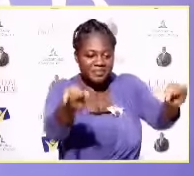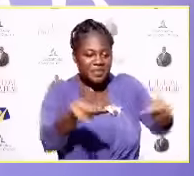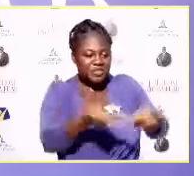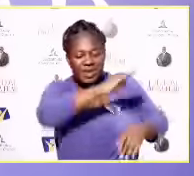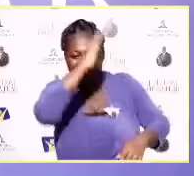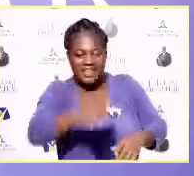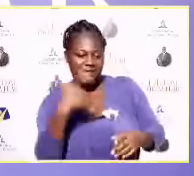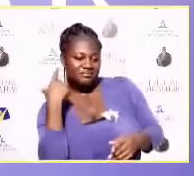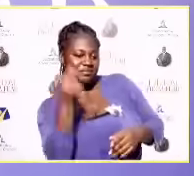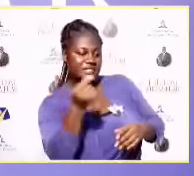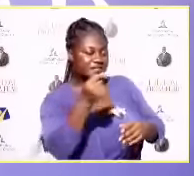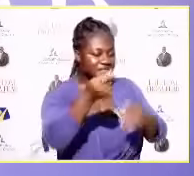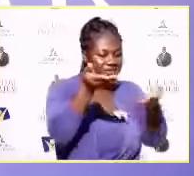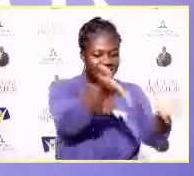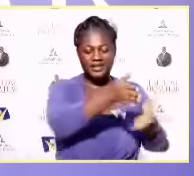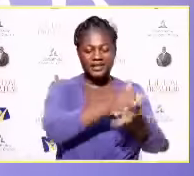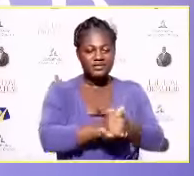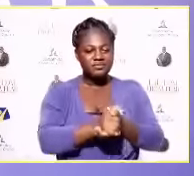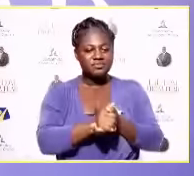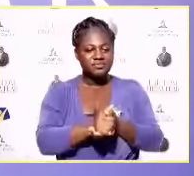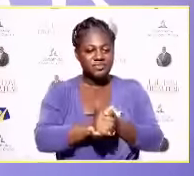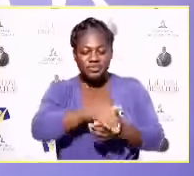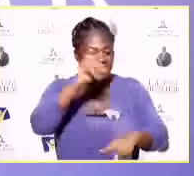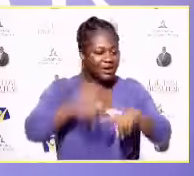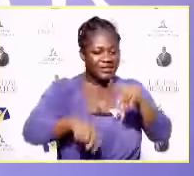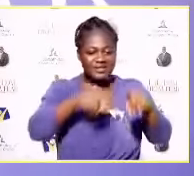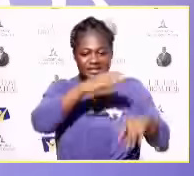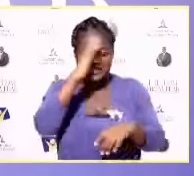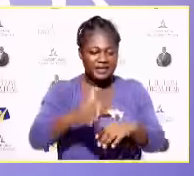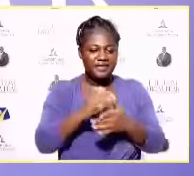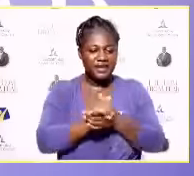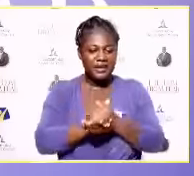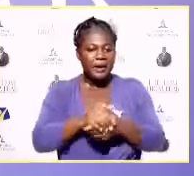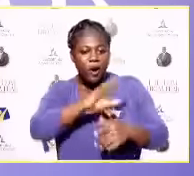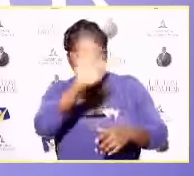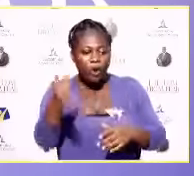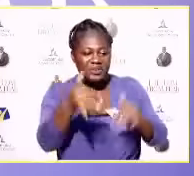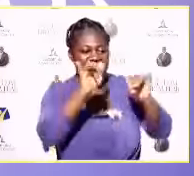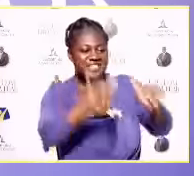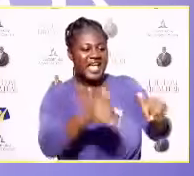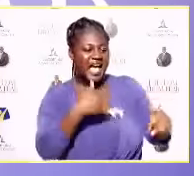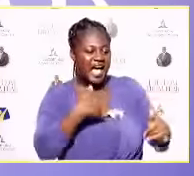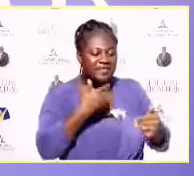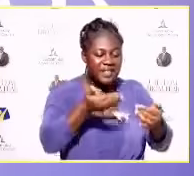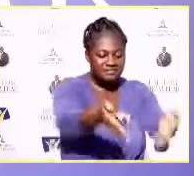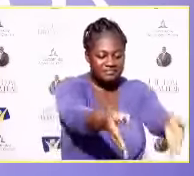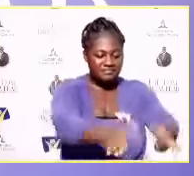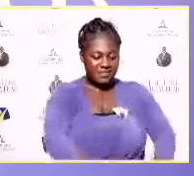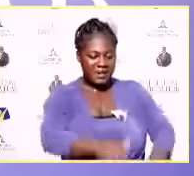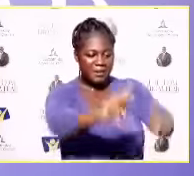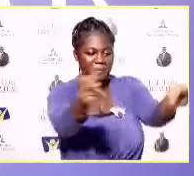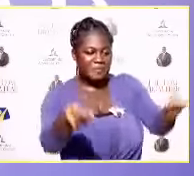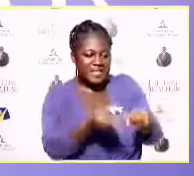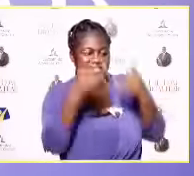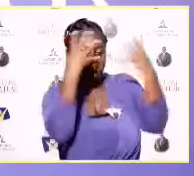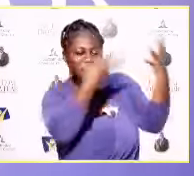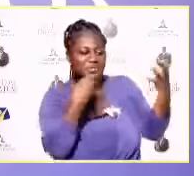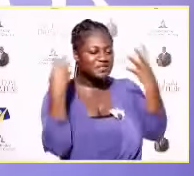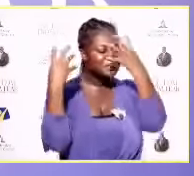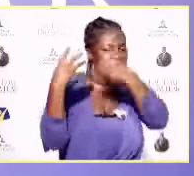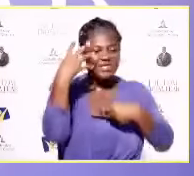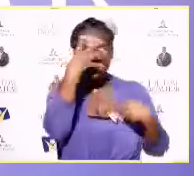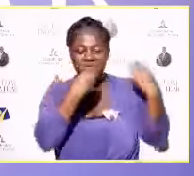You can cut the grass. Always have the cemetery looking beautiful. It does